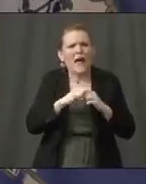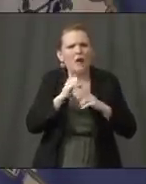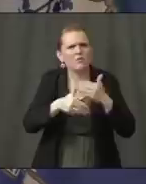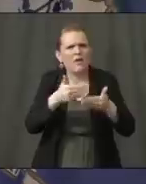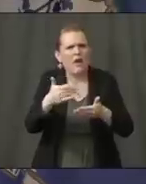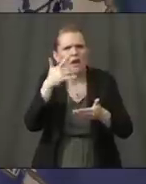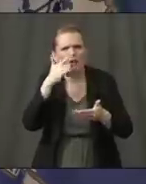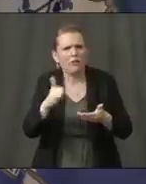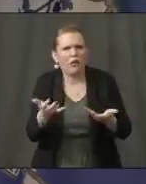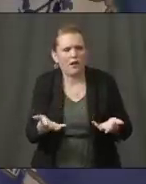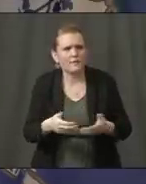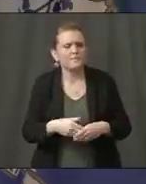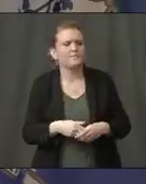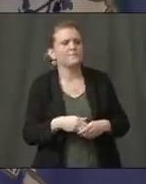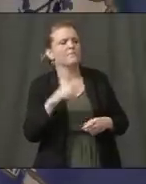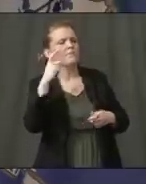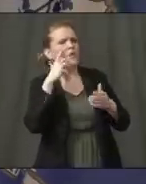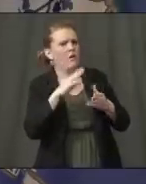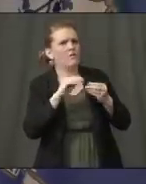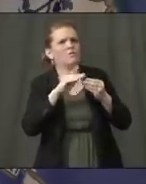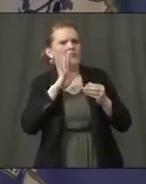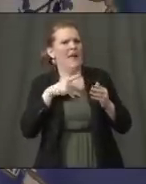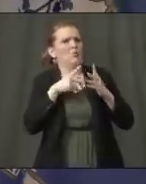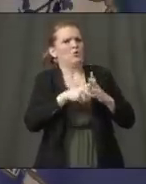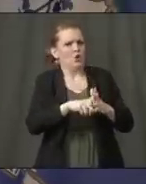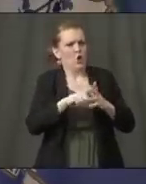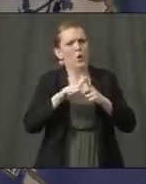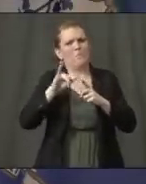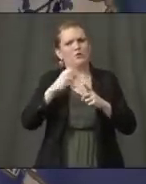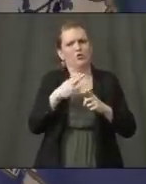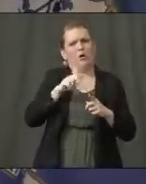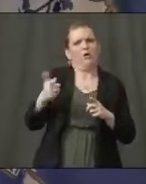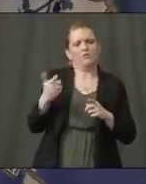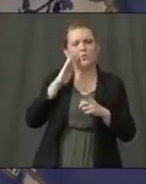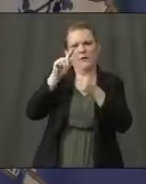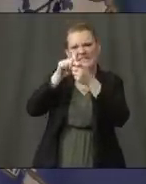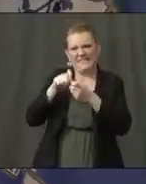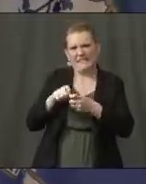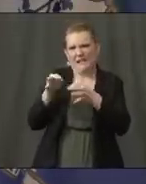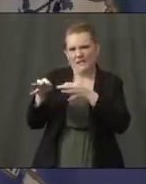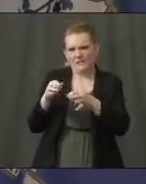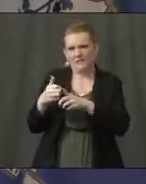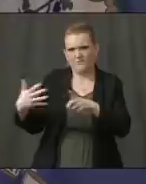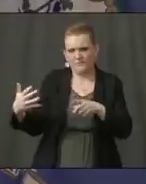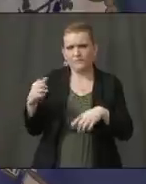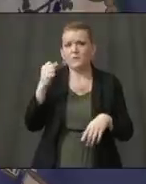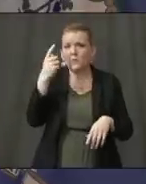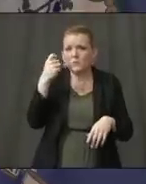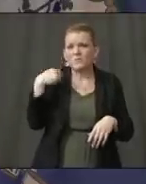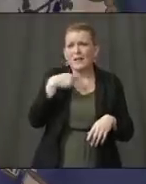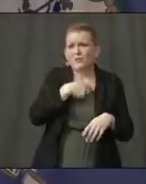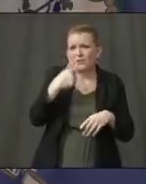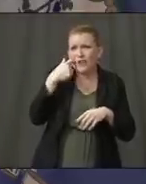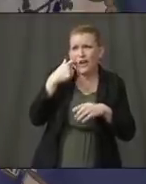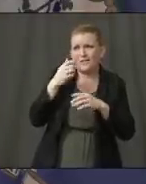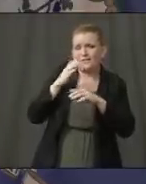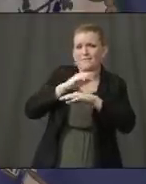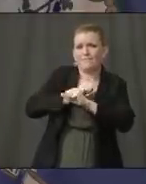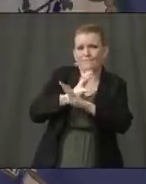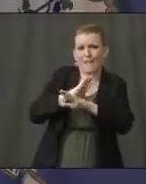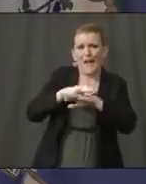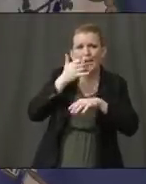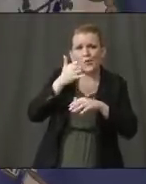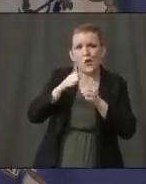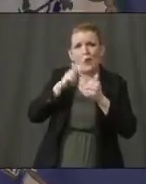blanks. I just got off with the Vice President's task force and probably 40 other governors, and I got to say nursing homes